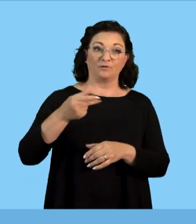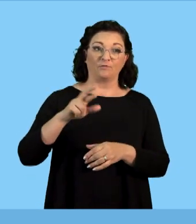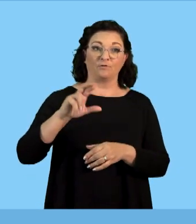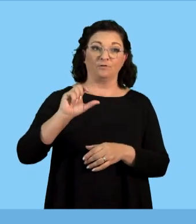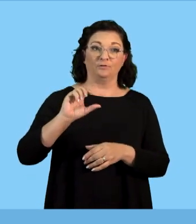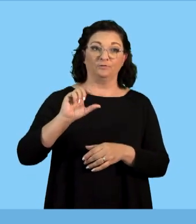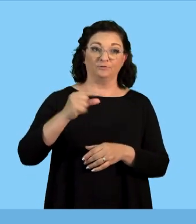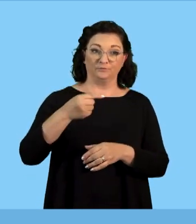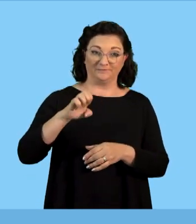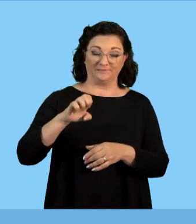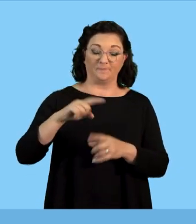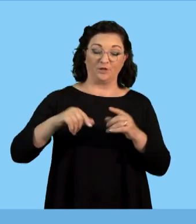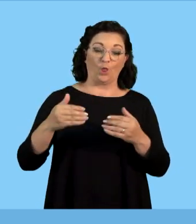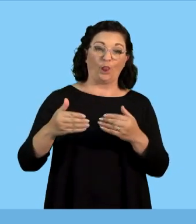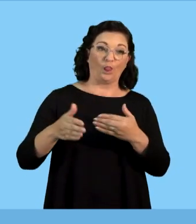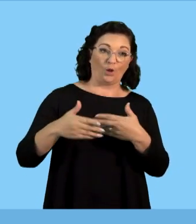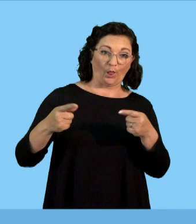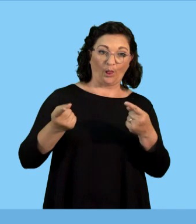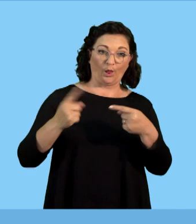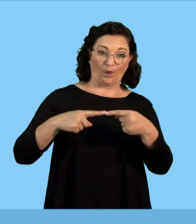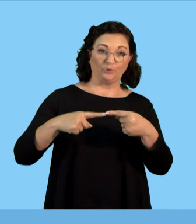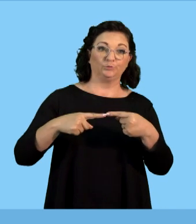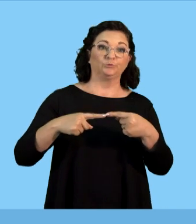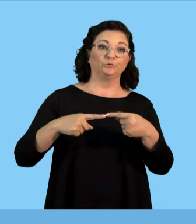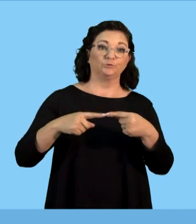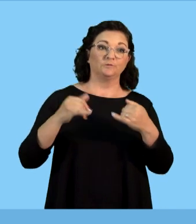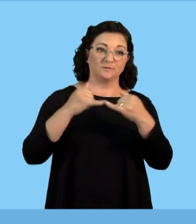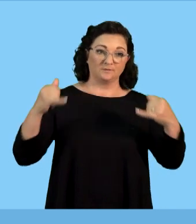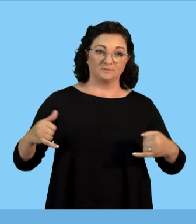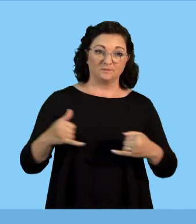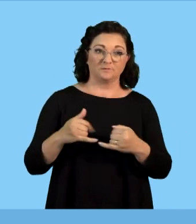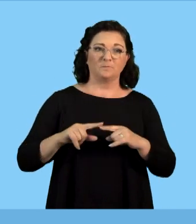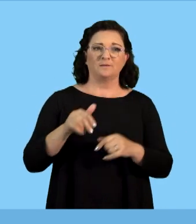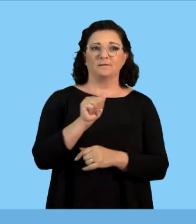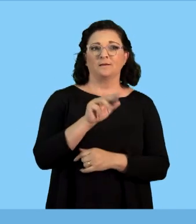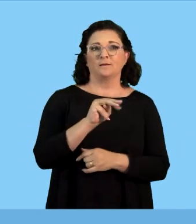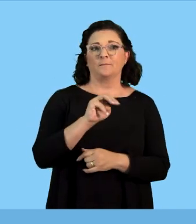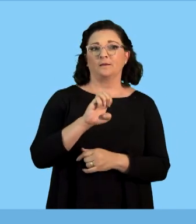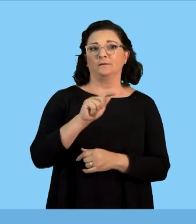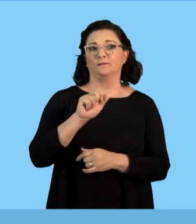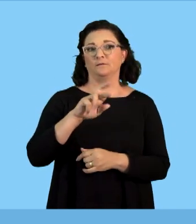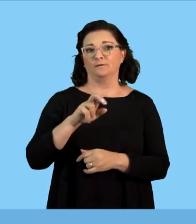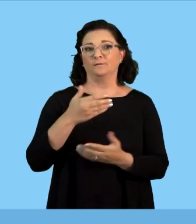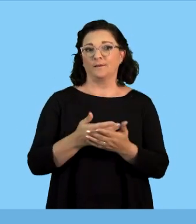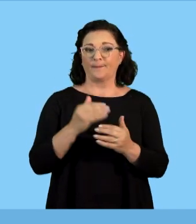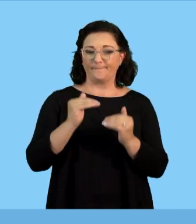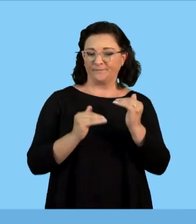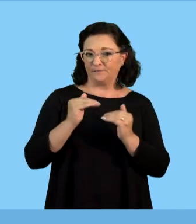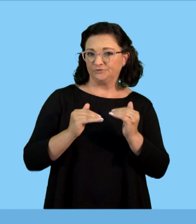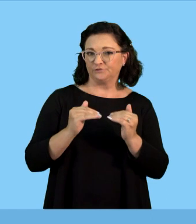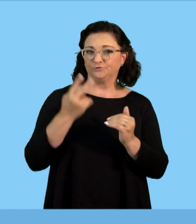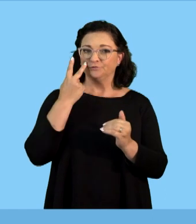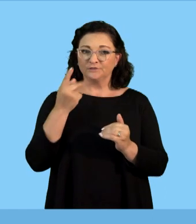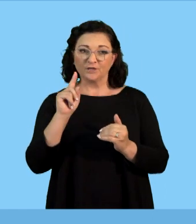circuit. Number two, an ammeter is a measuring device used to measure the electric current in the